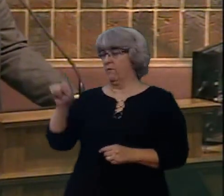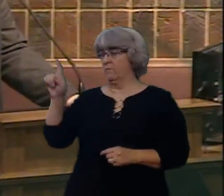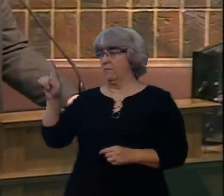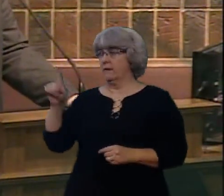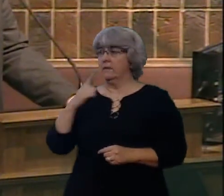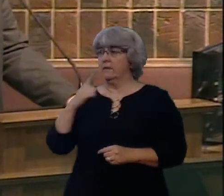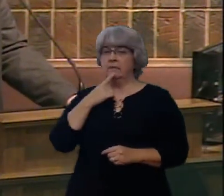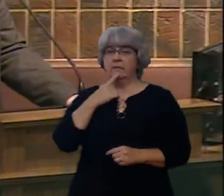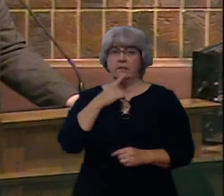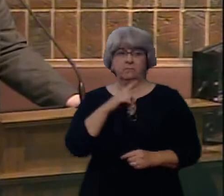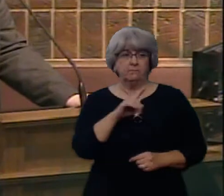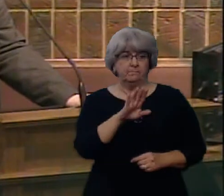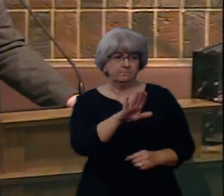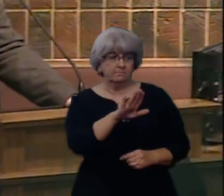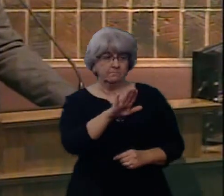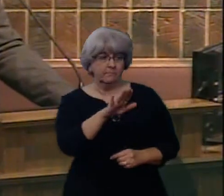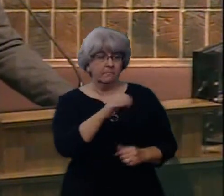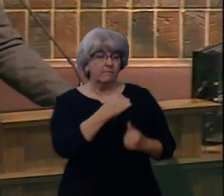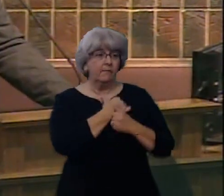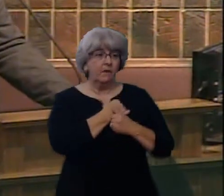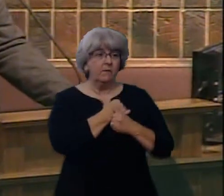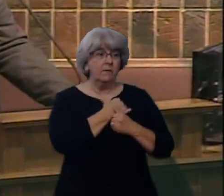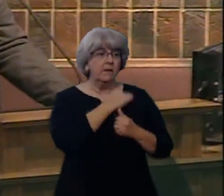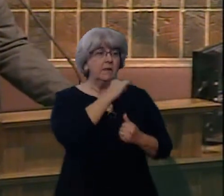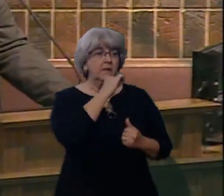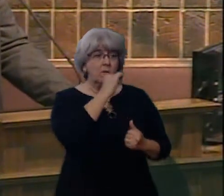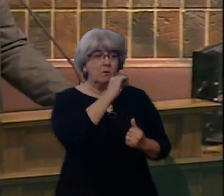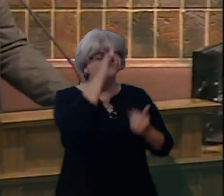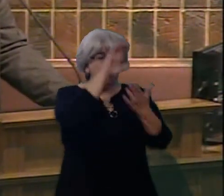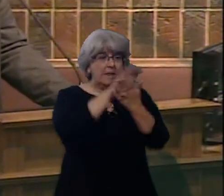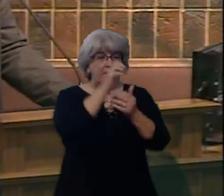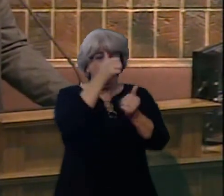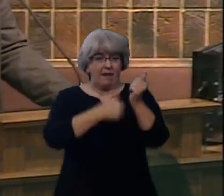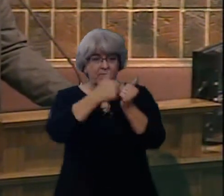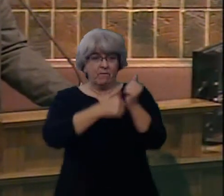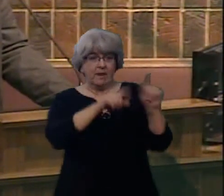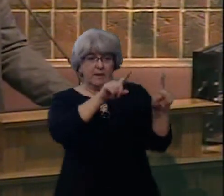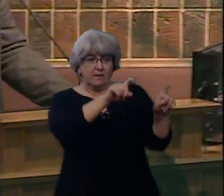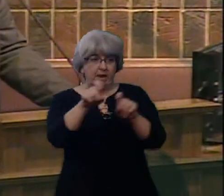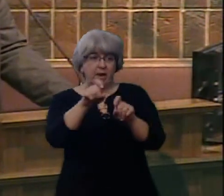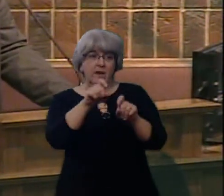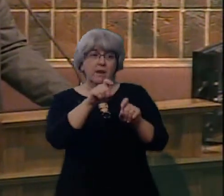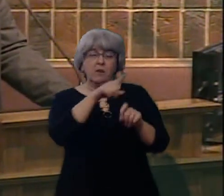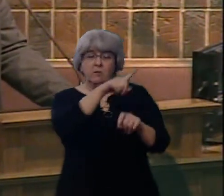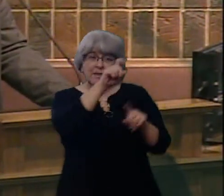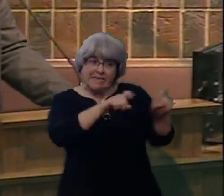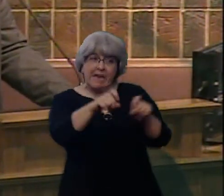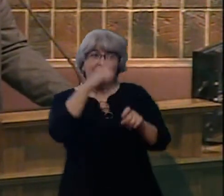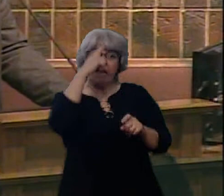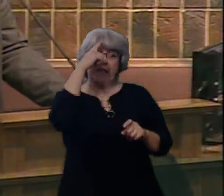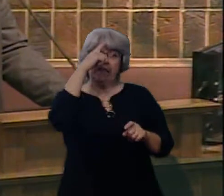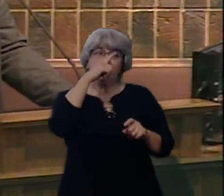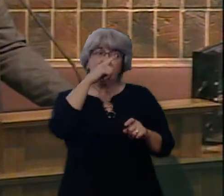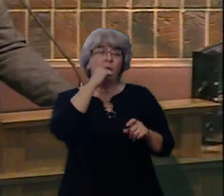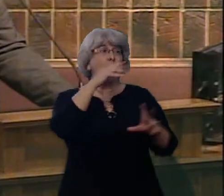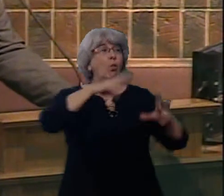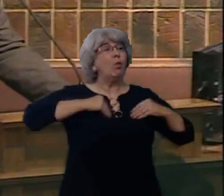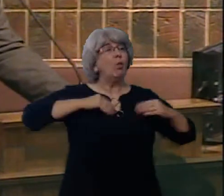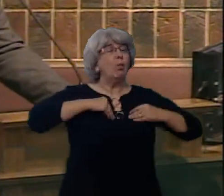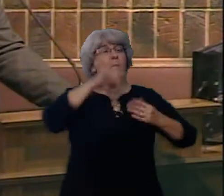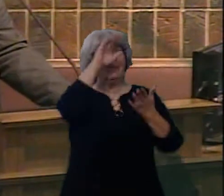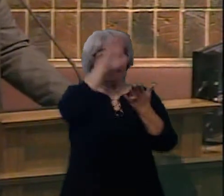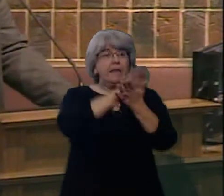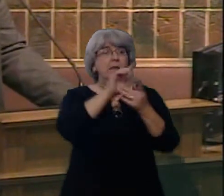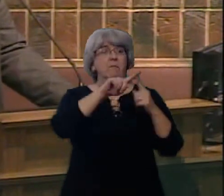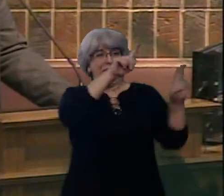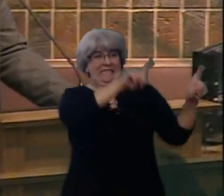test the spirits to see whether they are from God, for many false prophets have gone out into the world." Now, again,